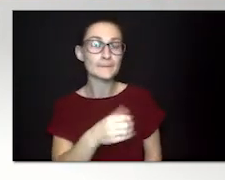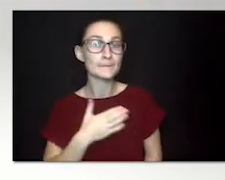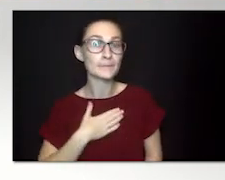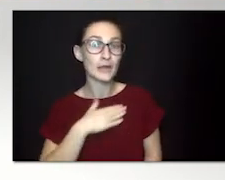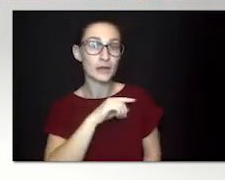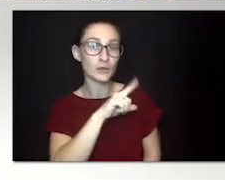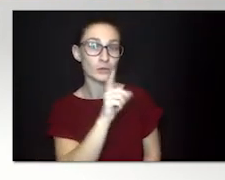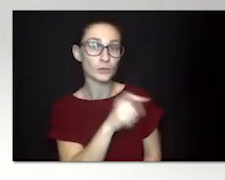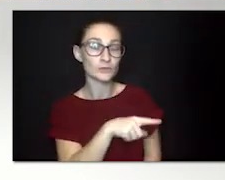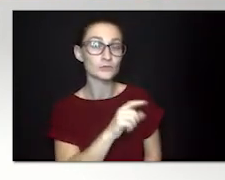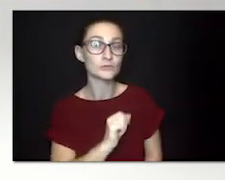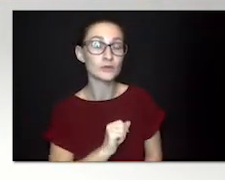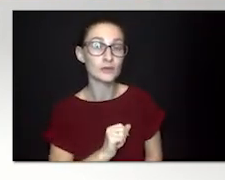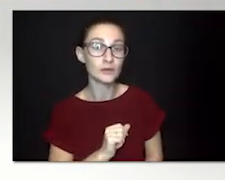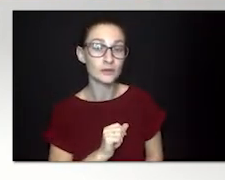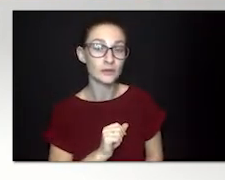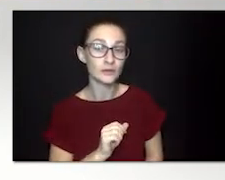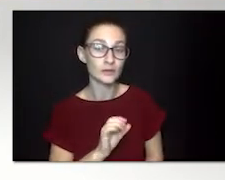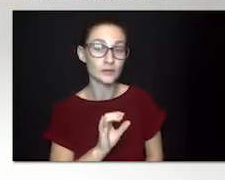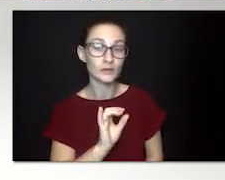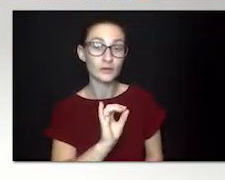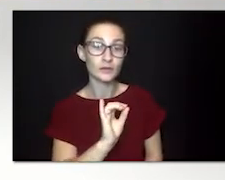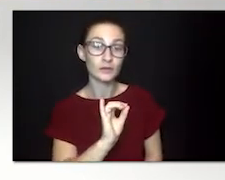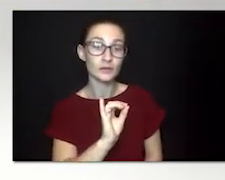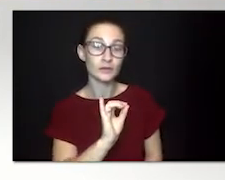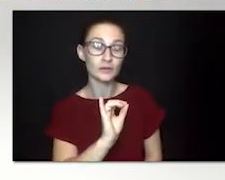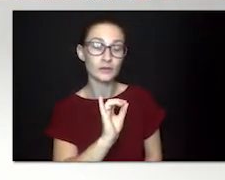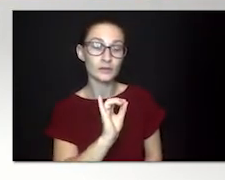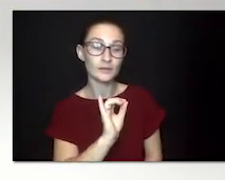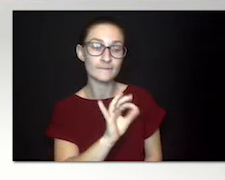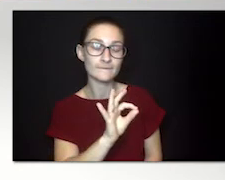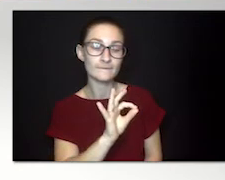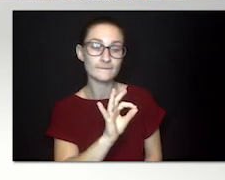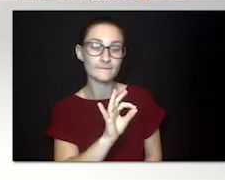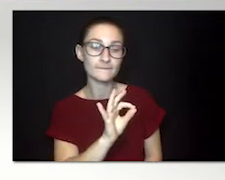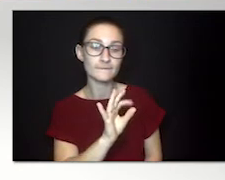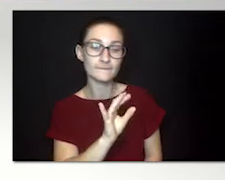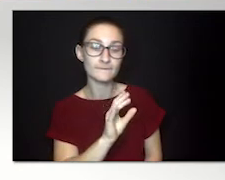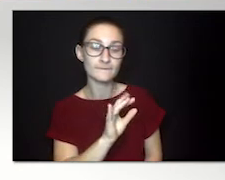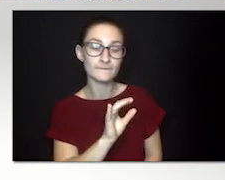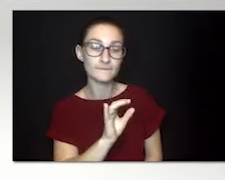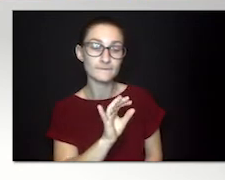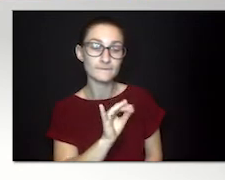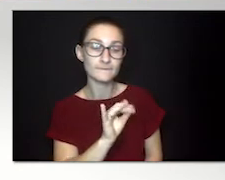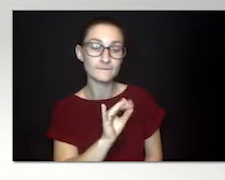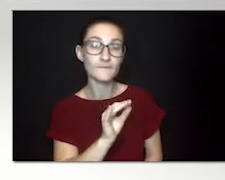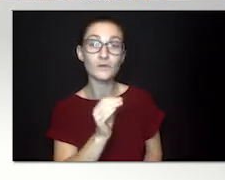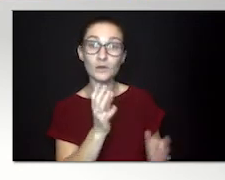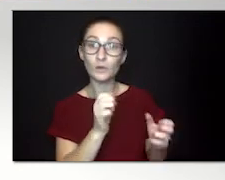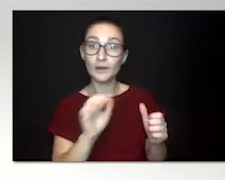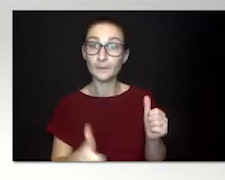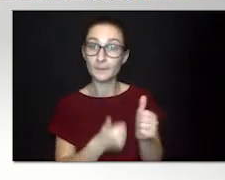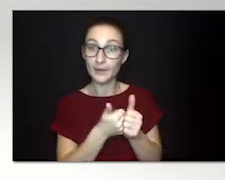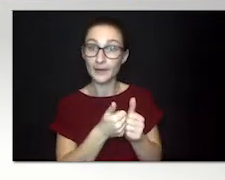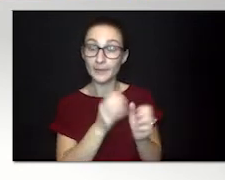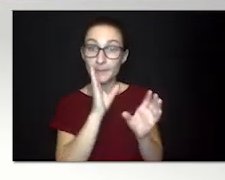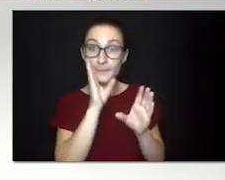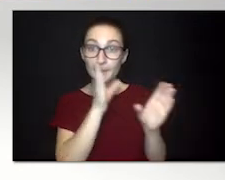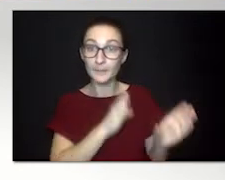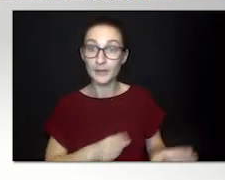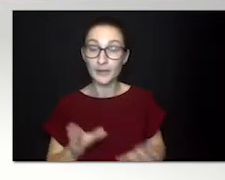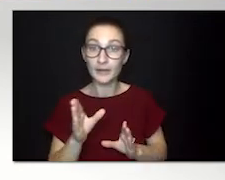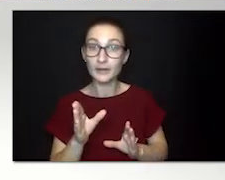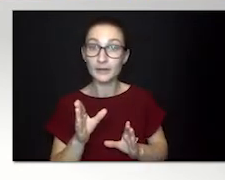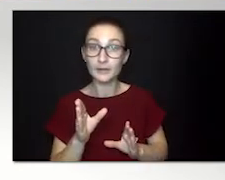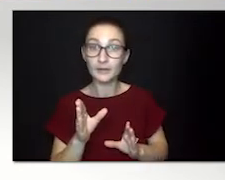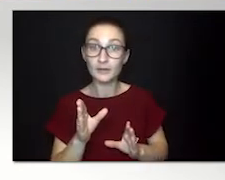question is regarding the standby guardian. If you have one appointed or co-guardian is appointed and you want to have a backup plan to that, did you